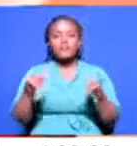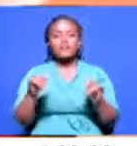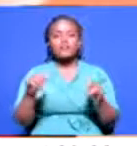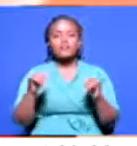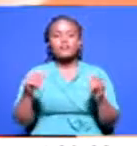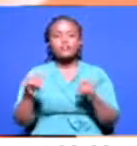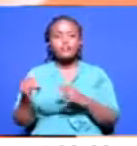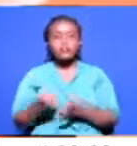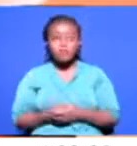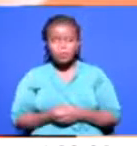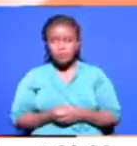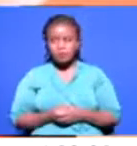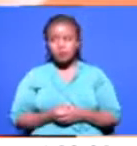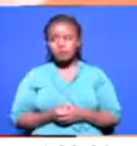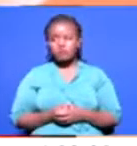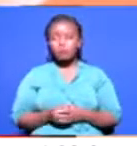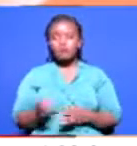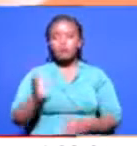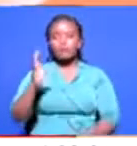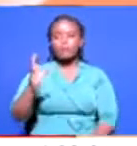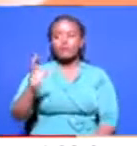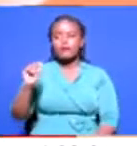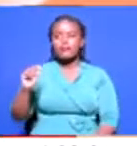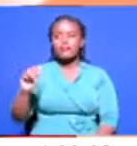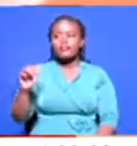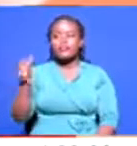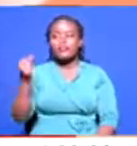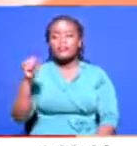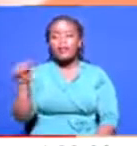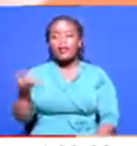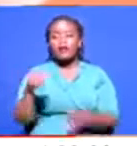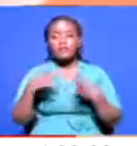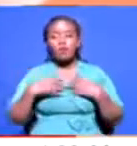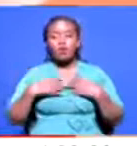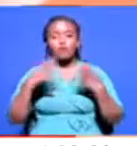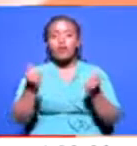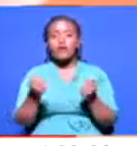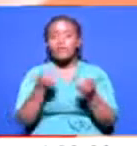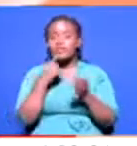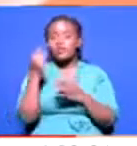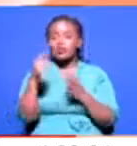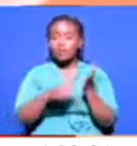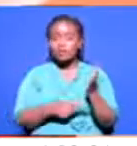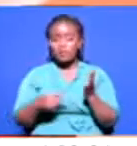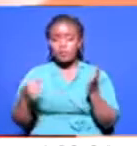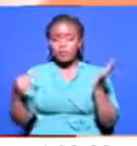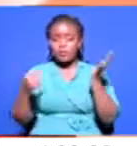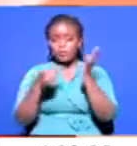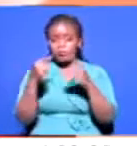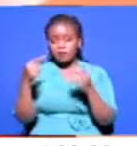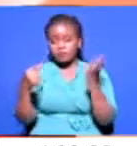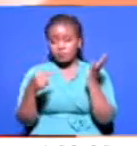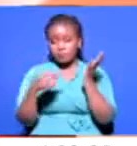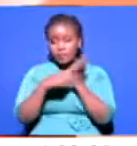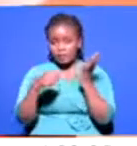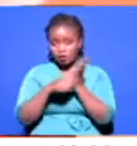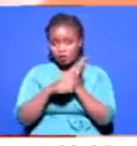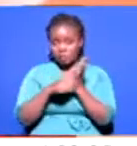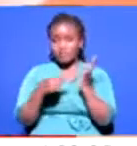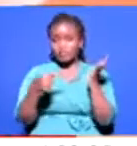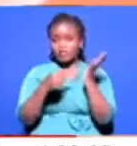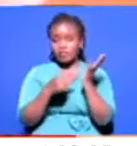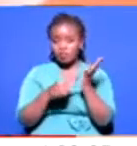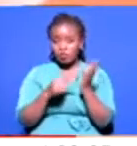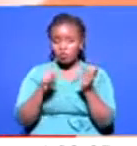Health Chief Administrative Secretary Dr. Rashid Aman says technology, digitization and data is key in supporting